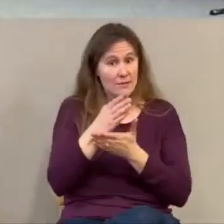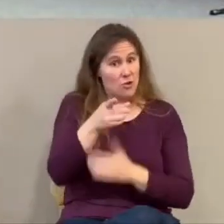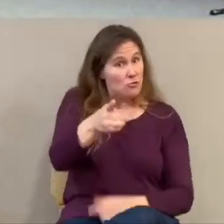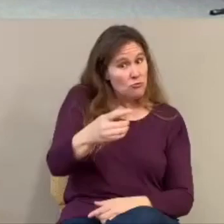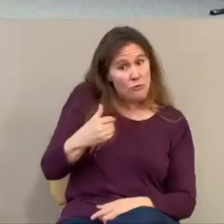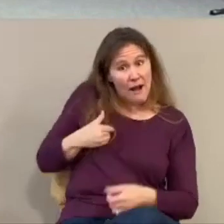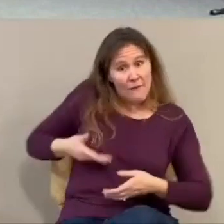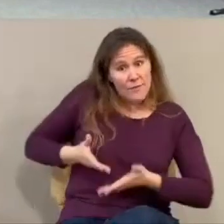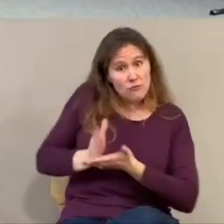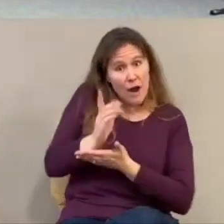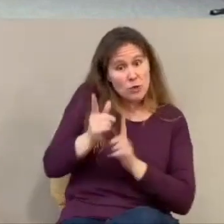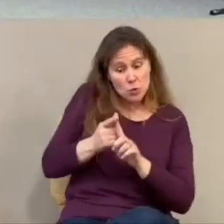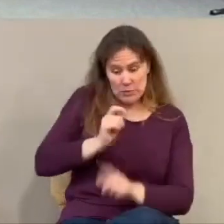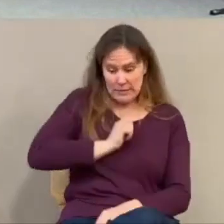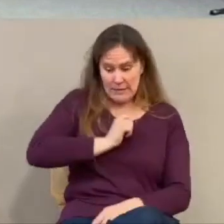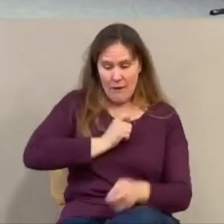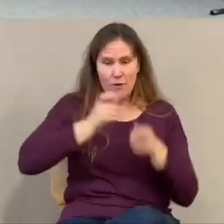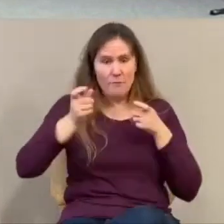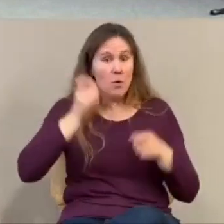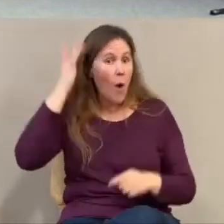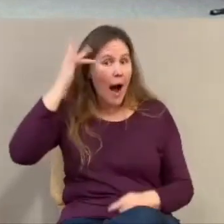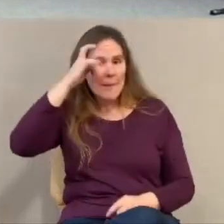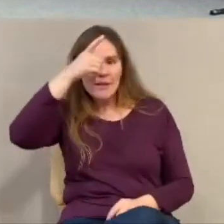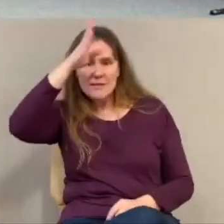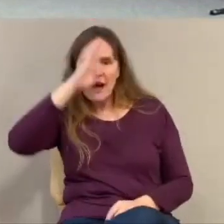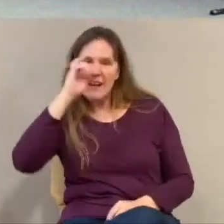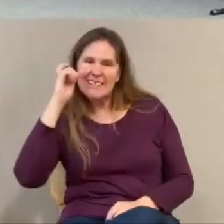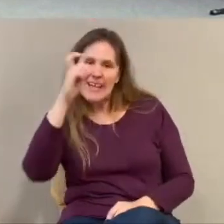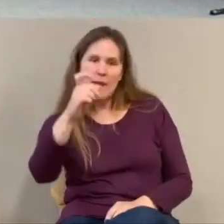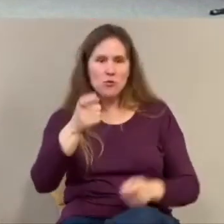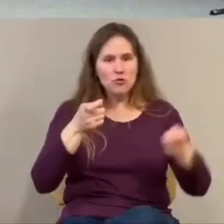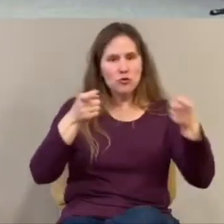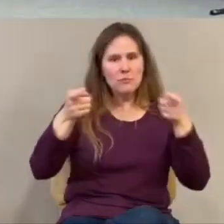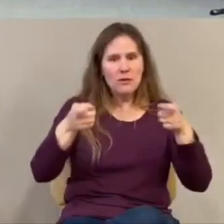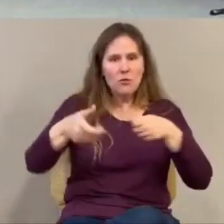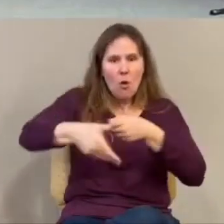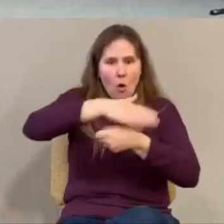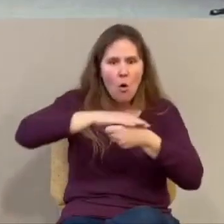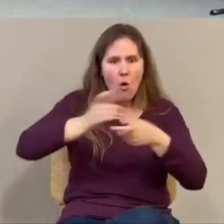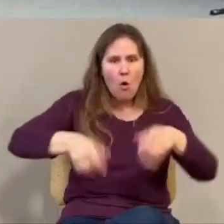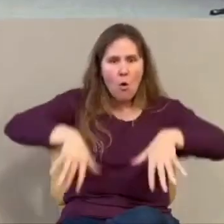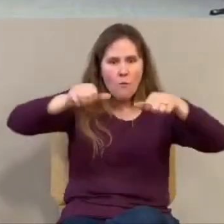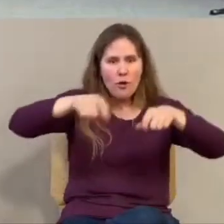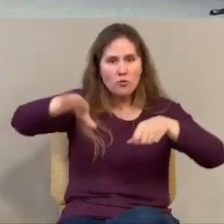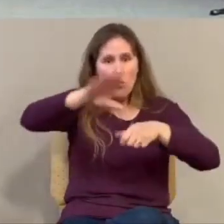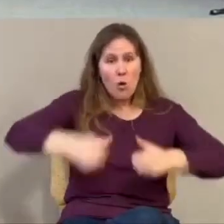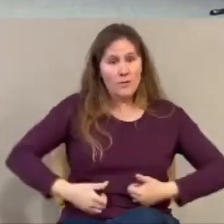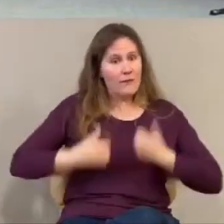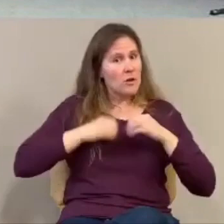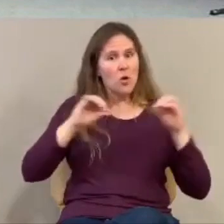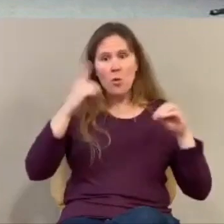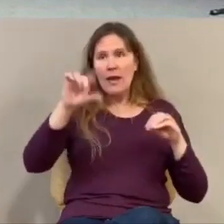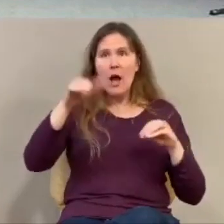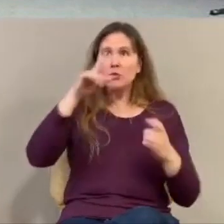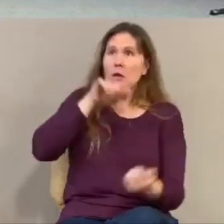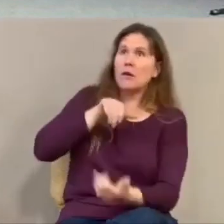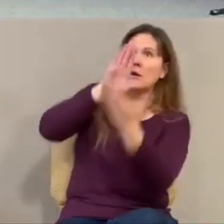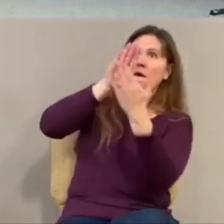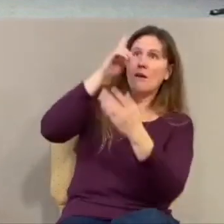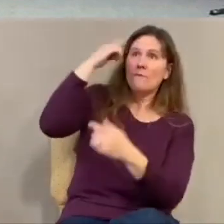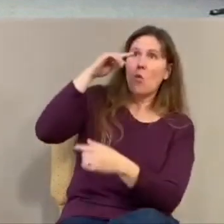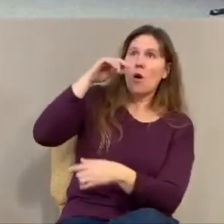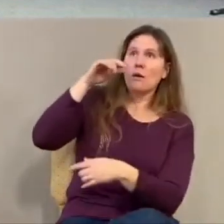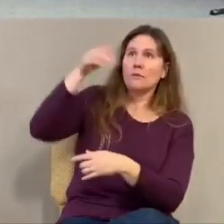the right of self-government because God gave you dominion over your life. Nobody else is going to stand before God for